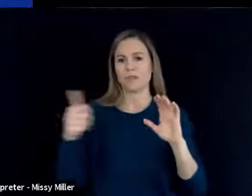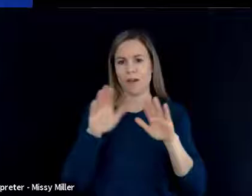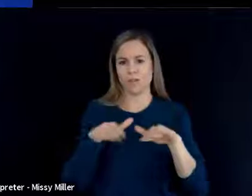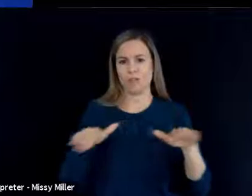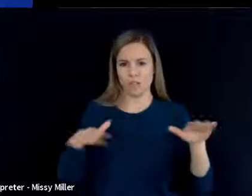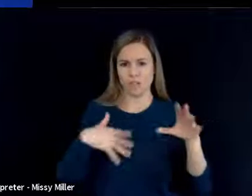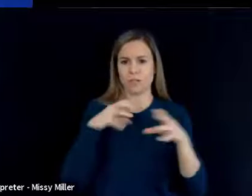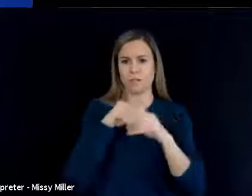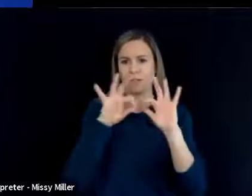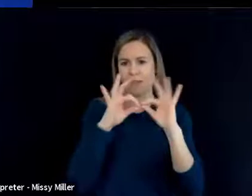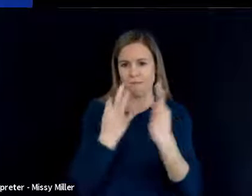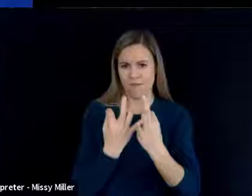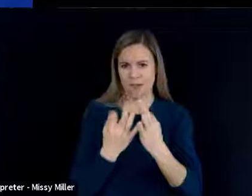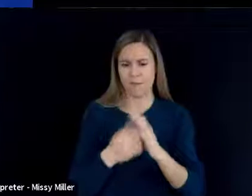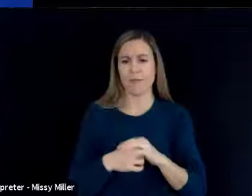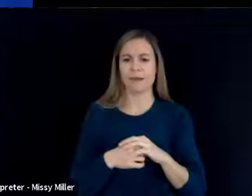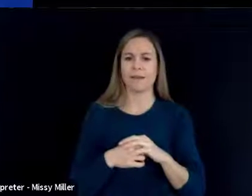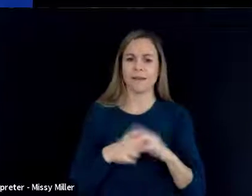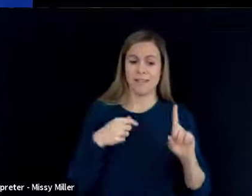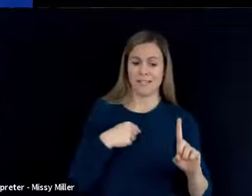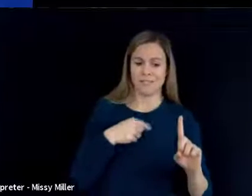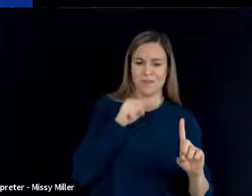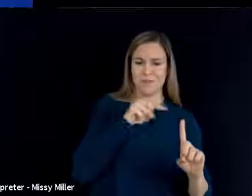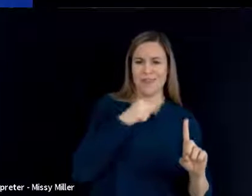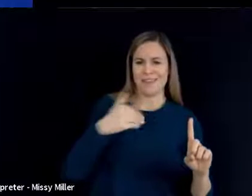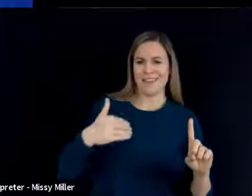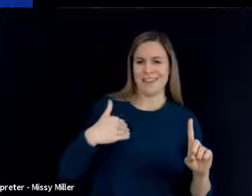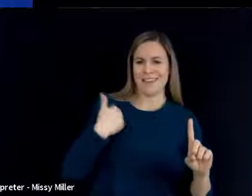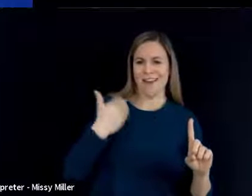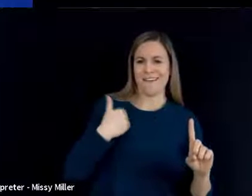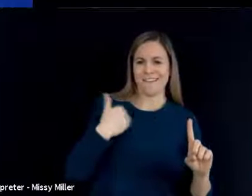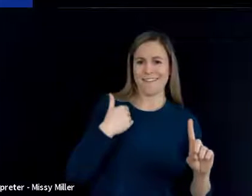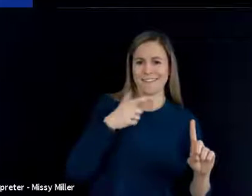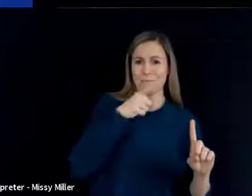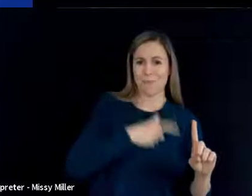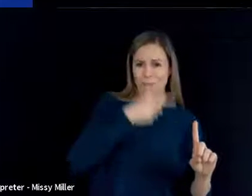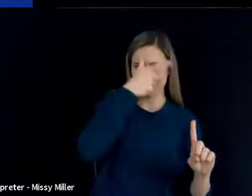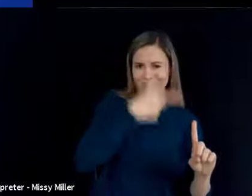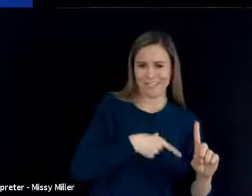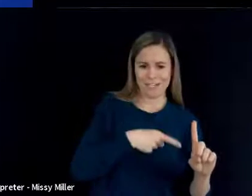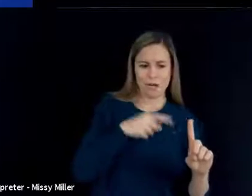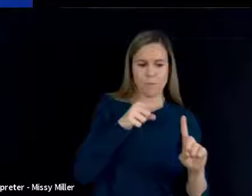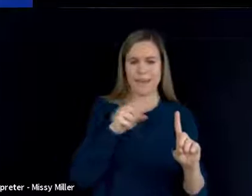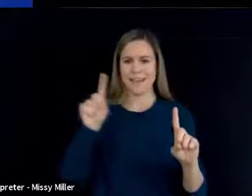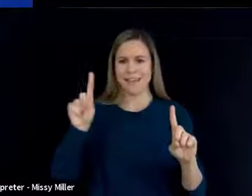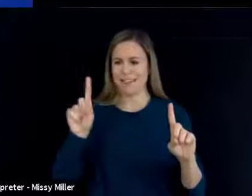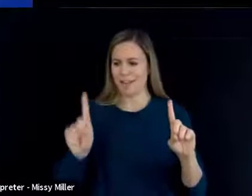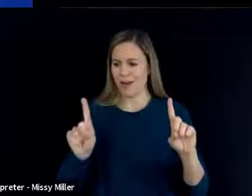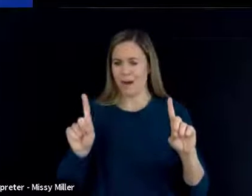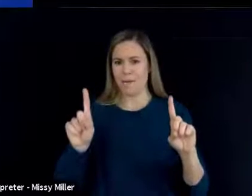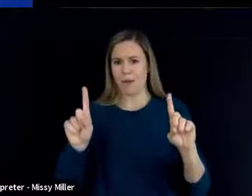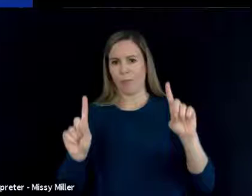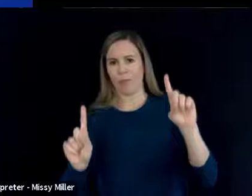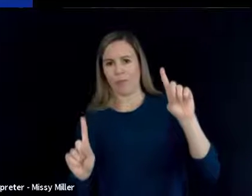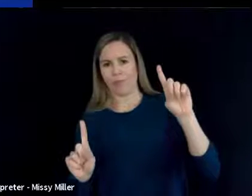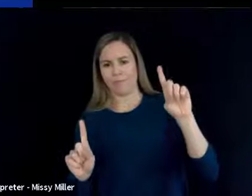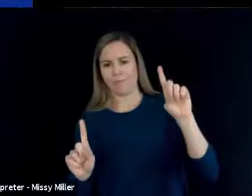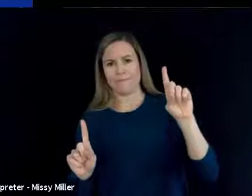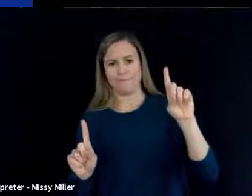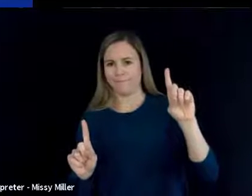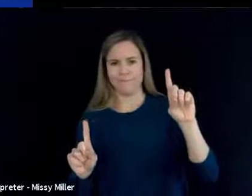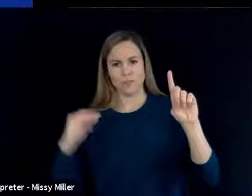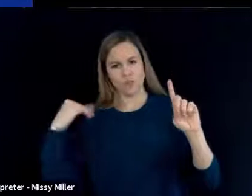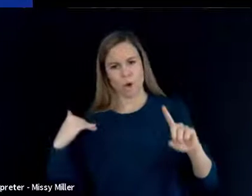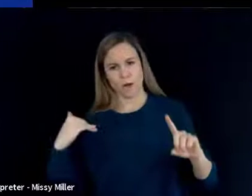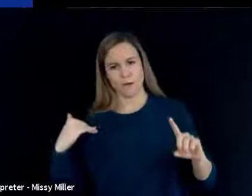younger sibling. And so oftentimes their siblings outgrow them and get taller than them.